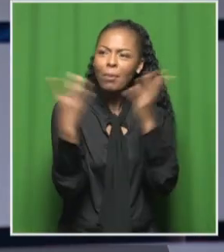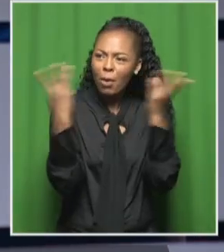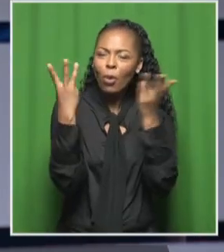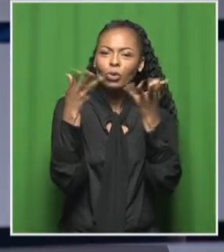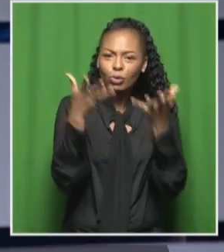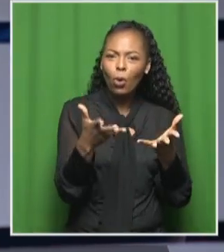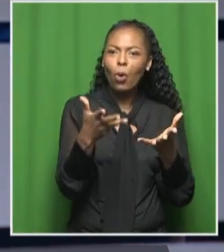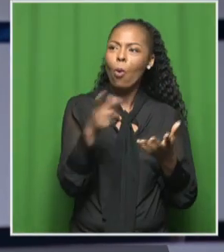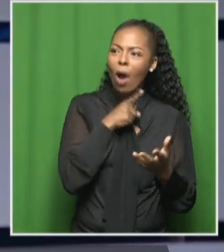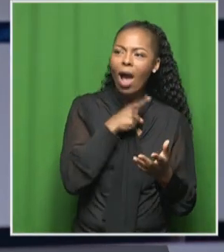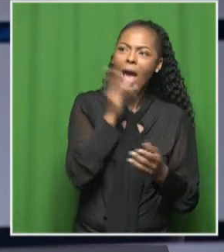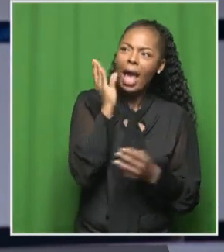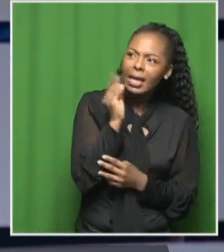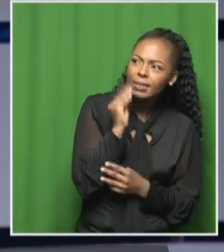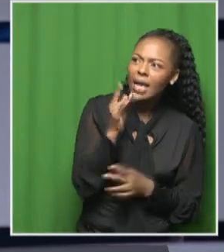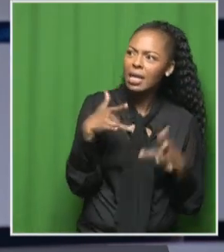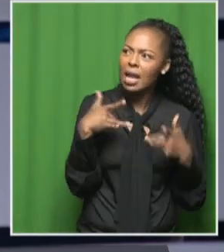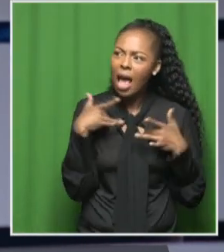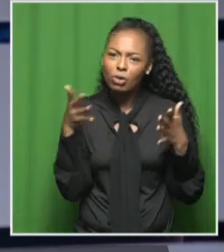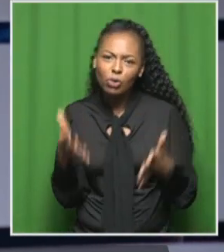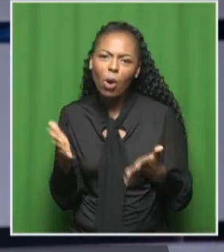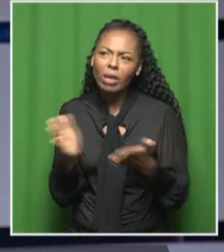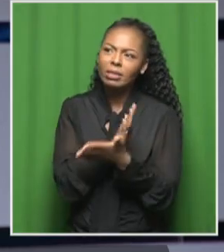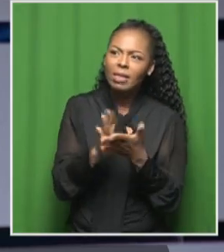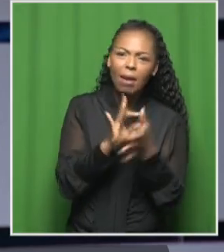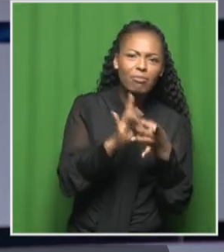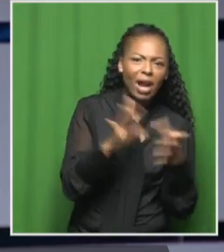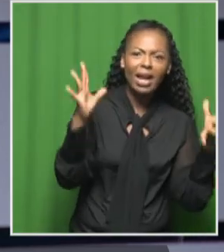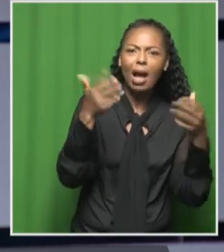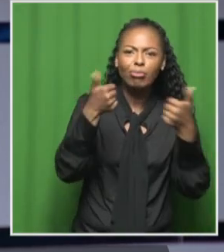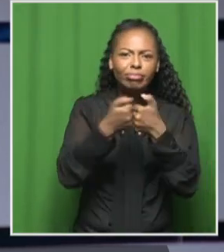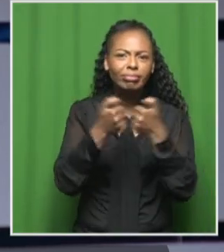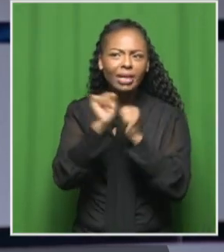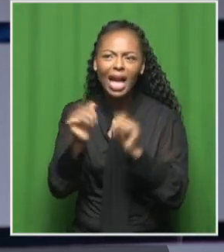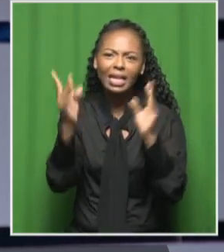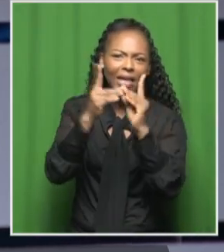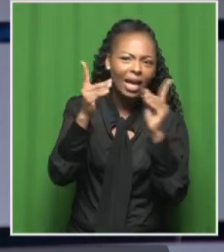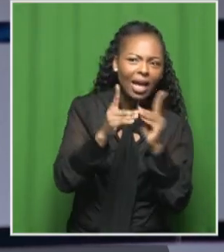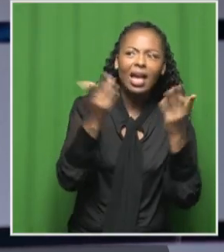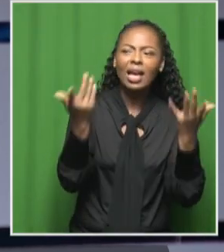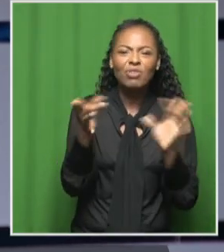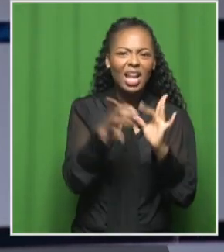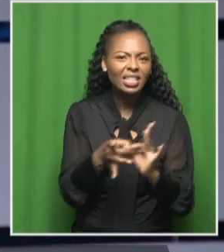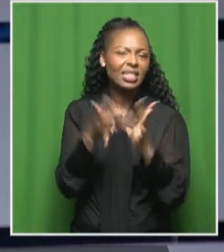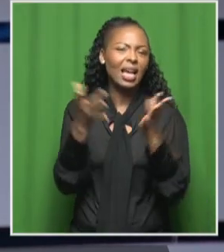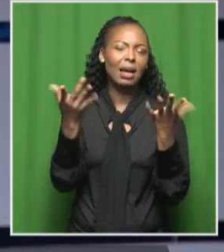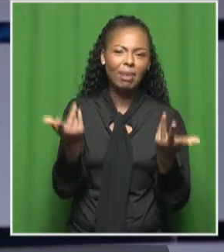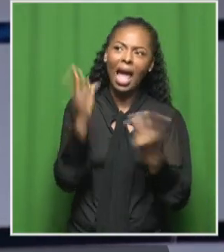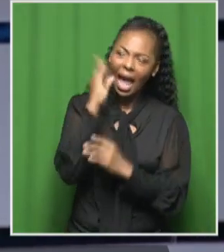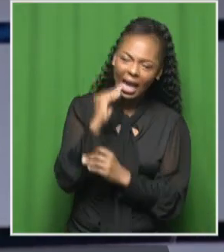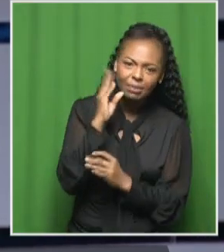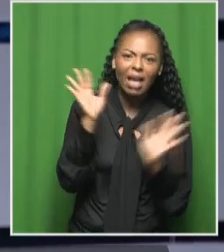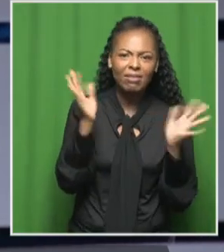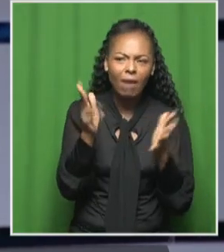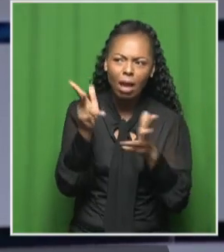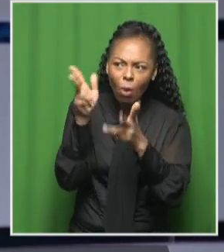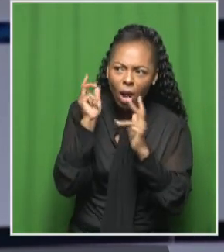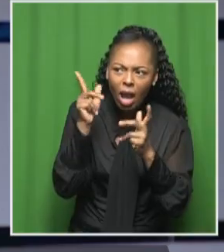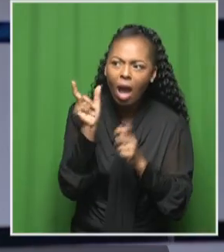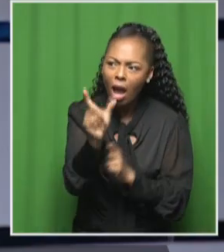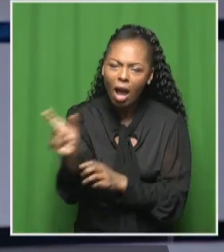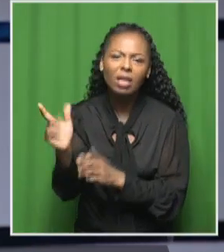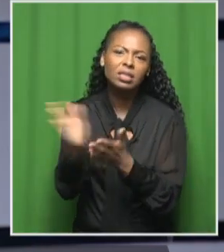through it, and many people that have gone through relationships have gone through these type of experiences where you realize that you lose a